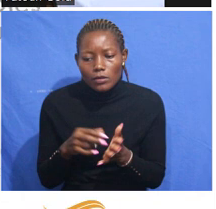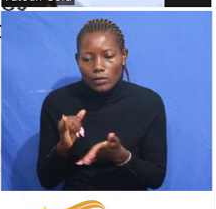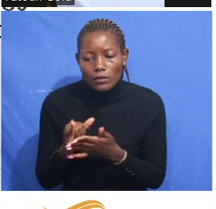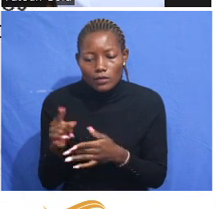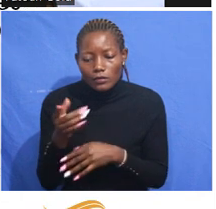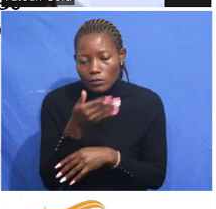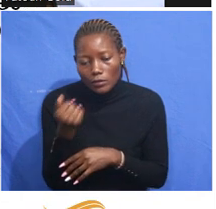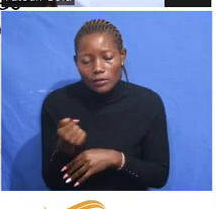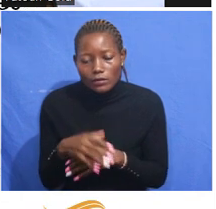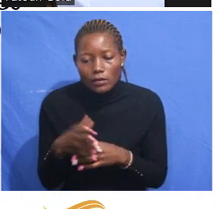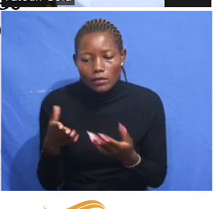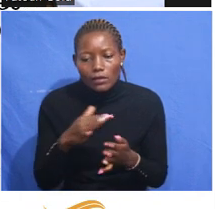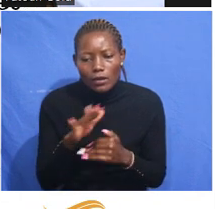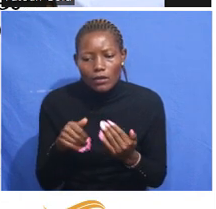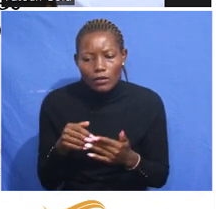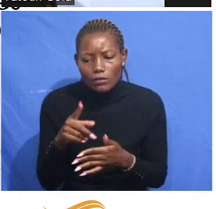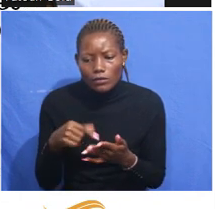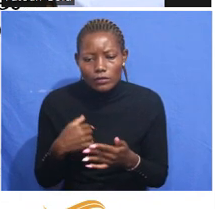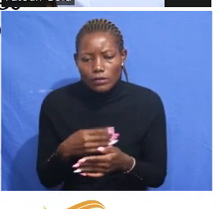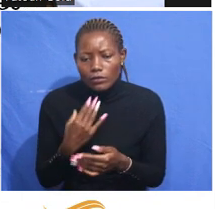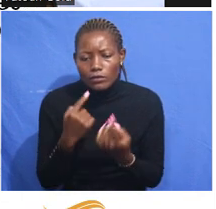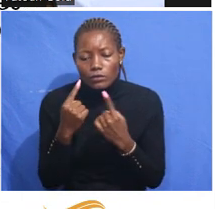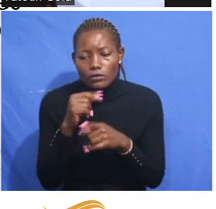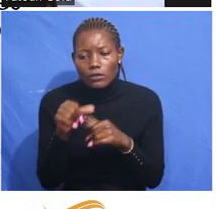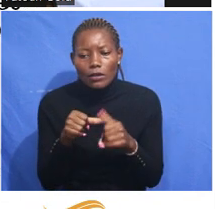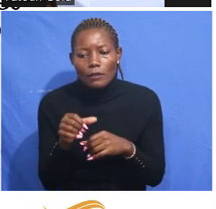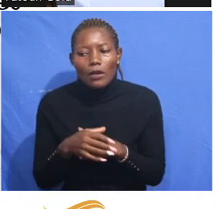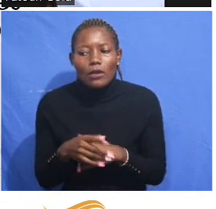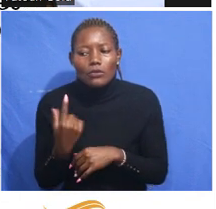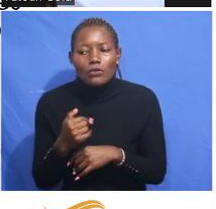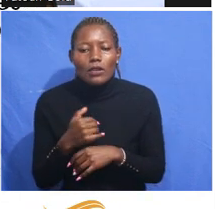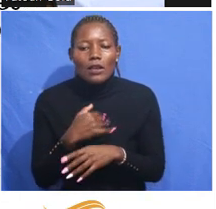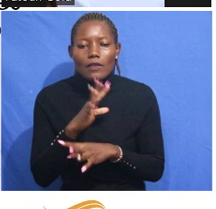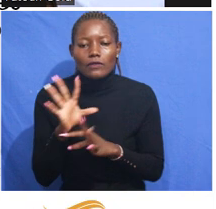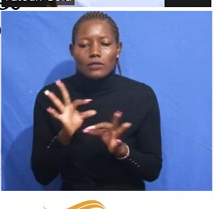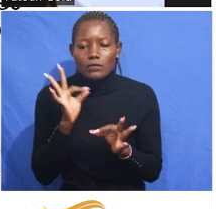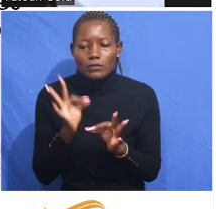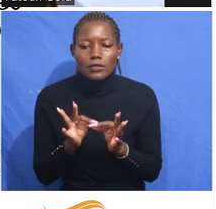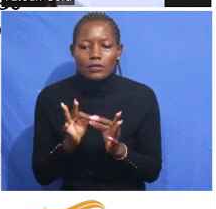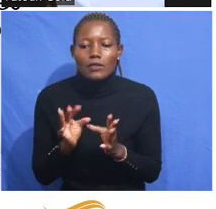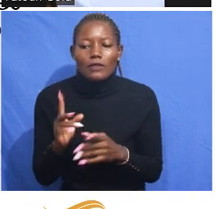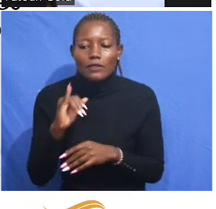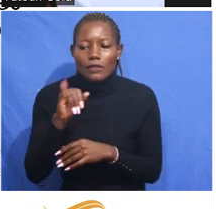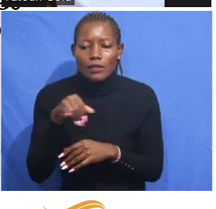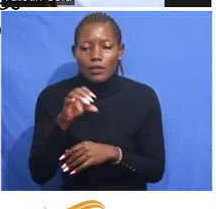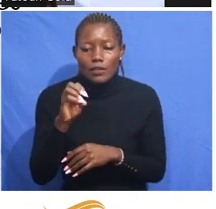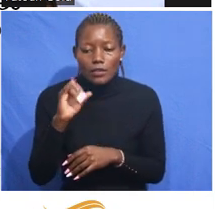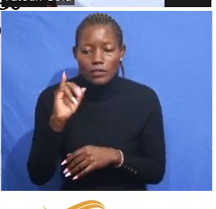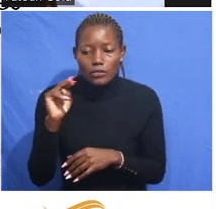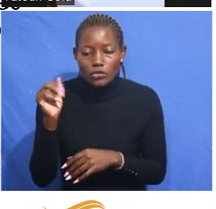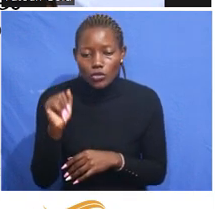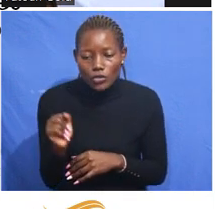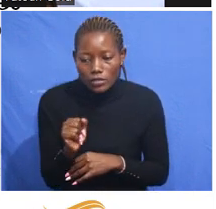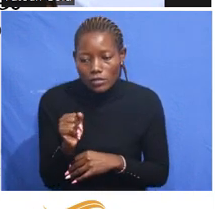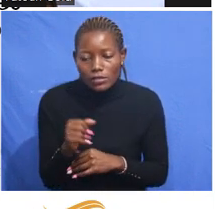better. Here, what I want to bring out here is that there is a classification of joints. We have joints,